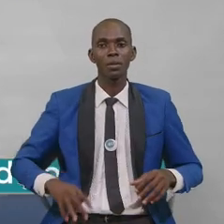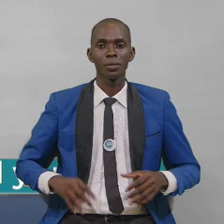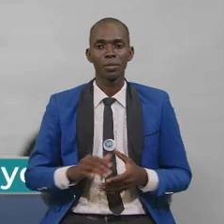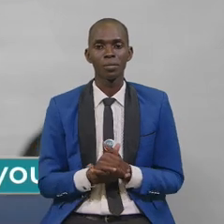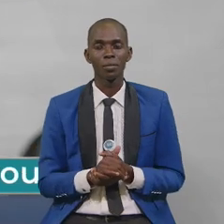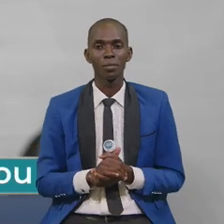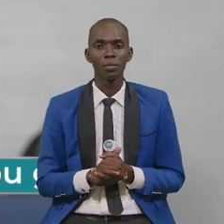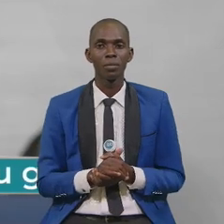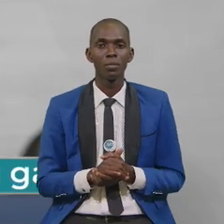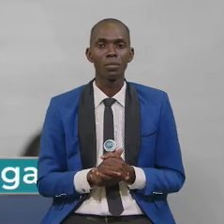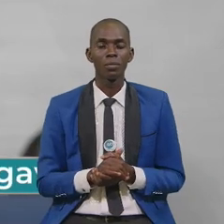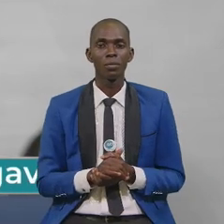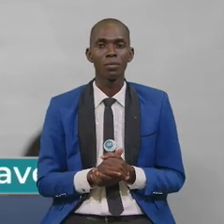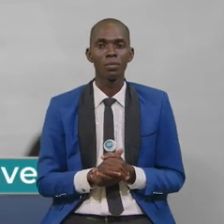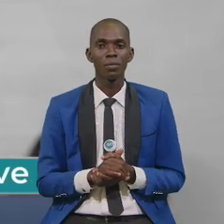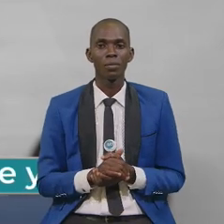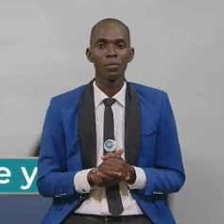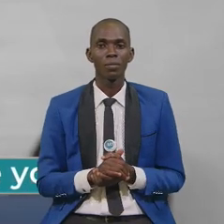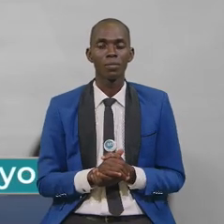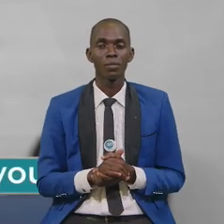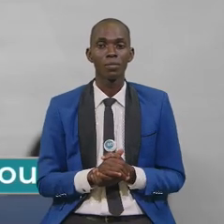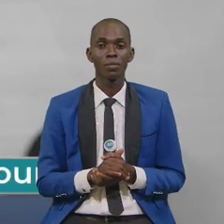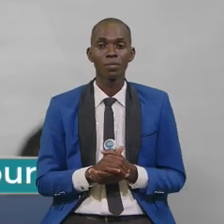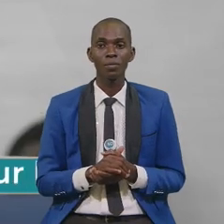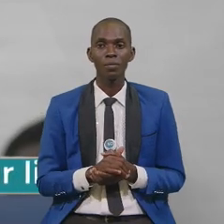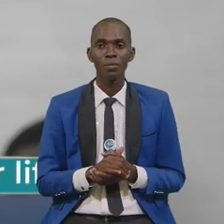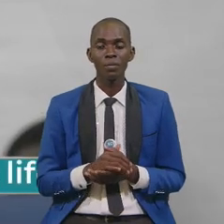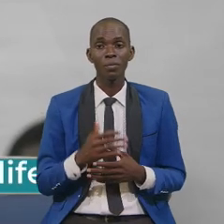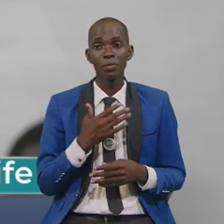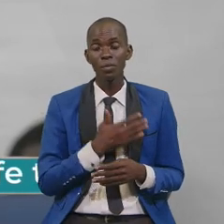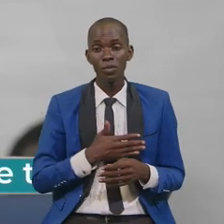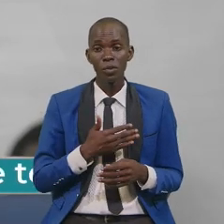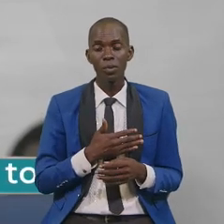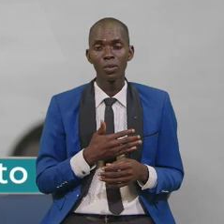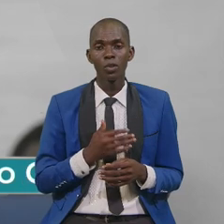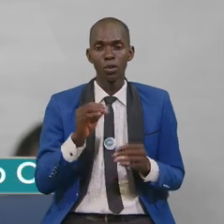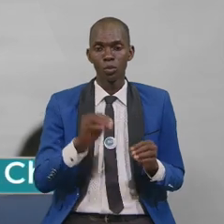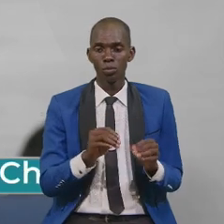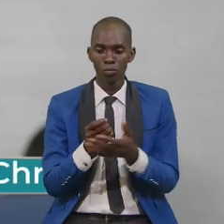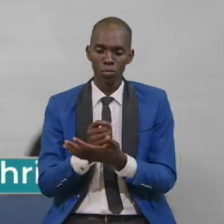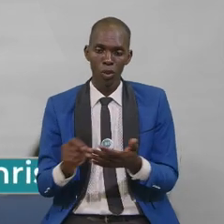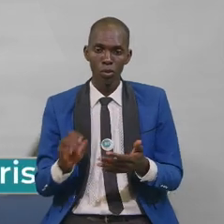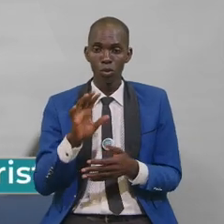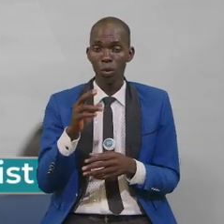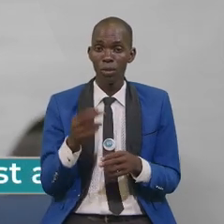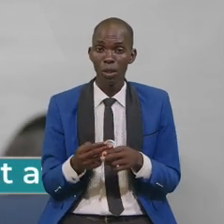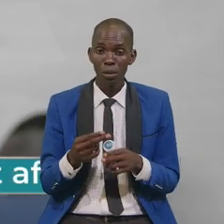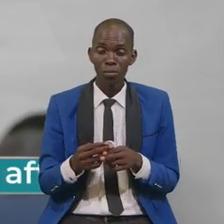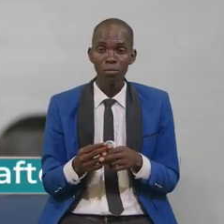Please make sure that you put down your names and you